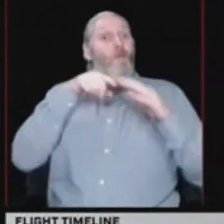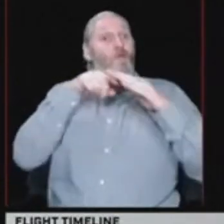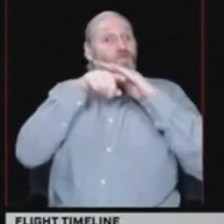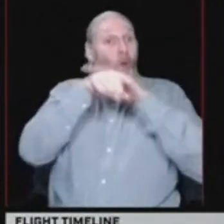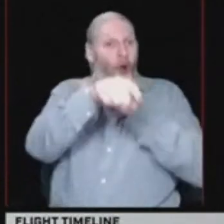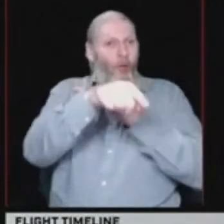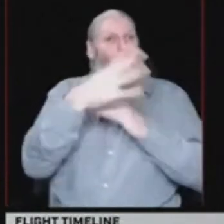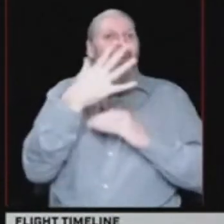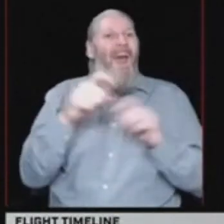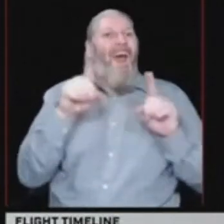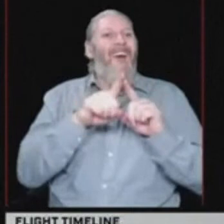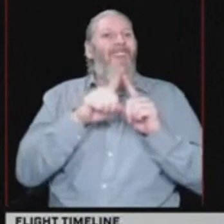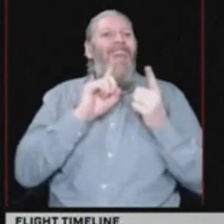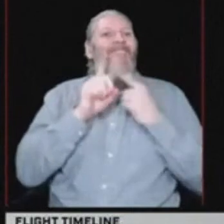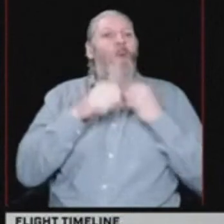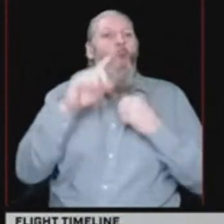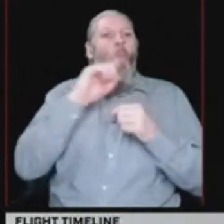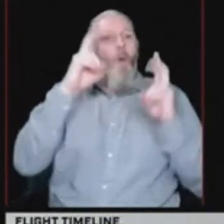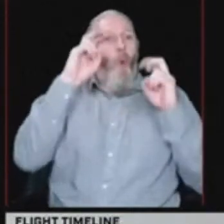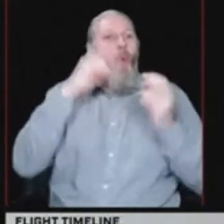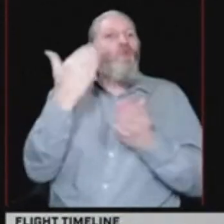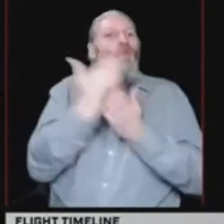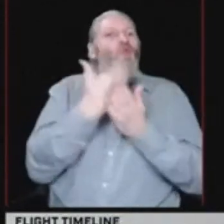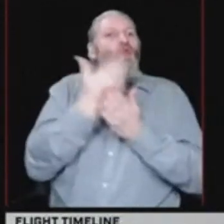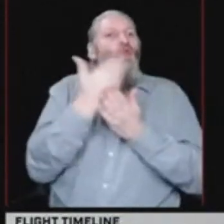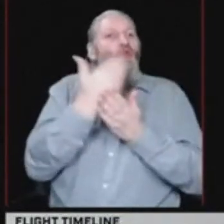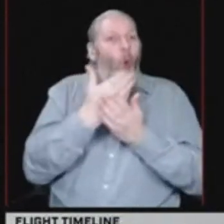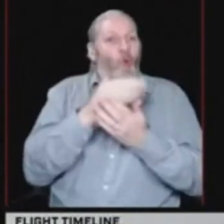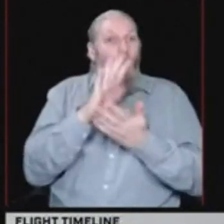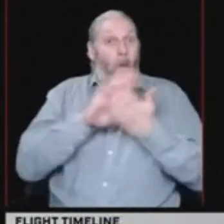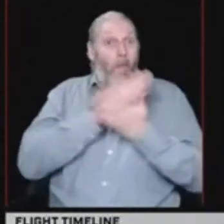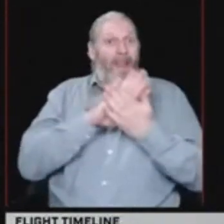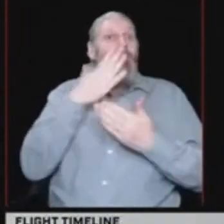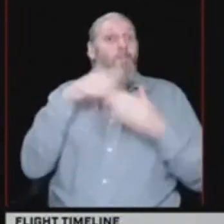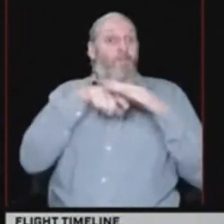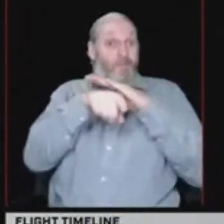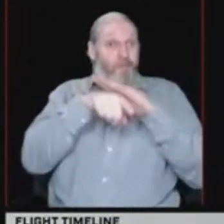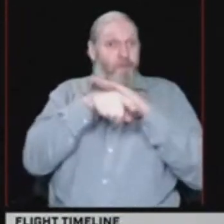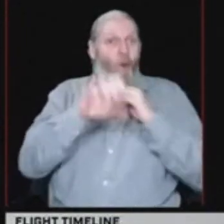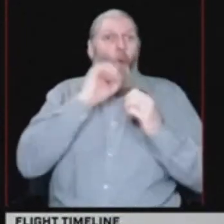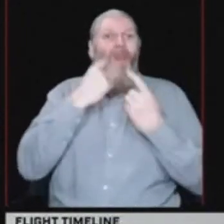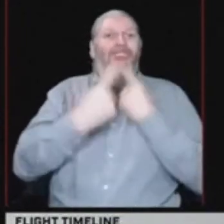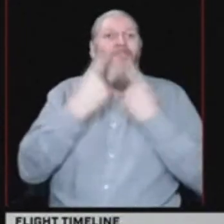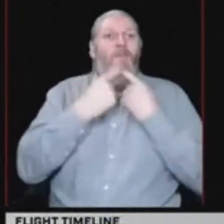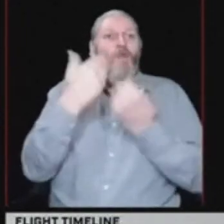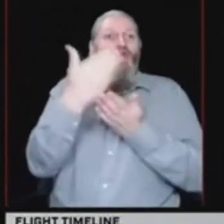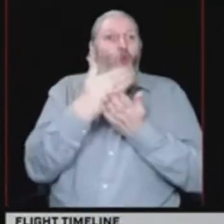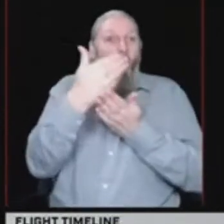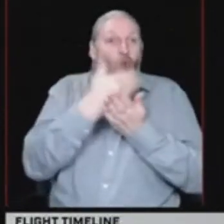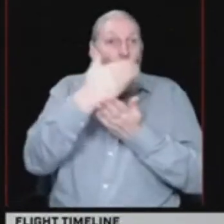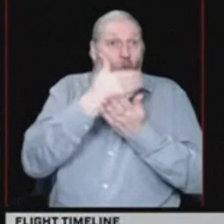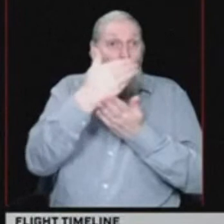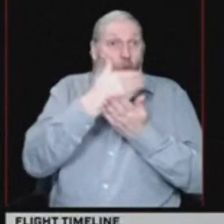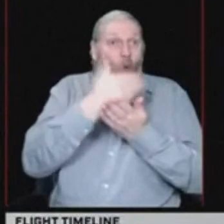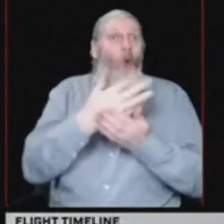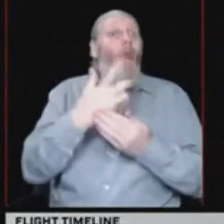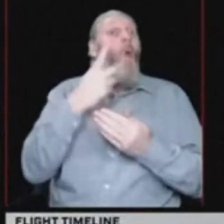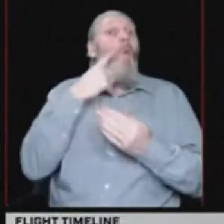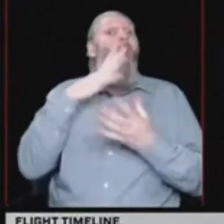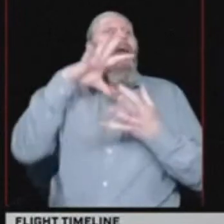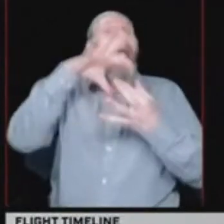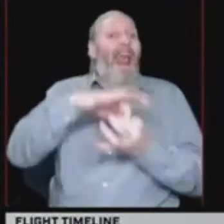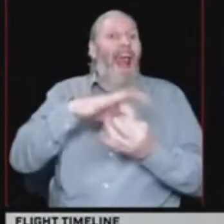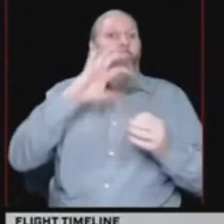we are out of view of the ground stations, we are storing that data so that the next time we do come in view of a ground station, we can download it